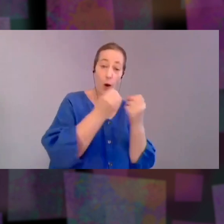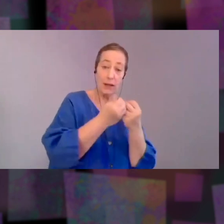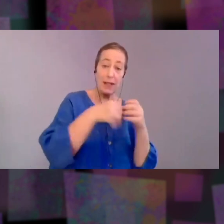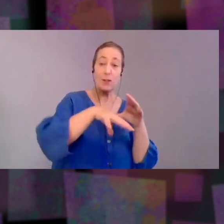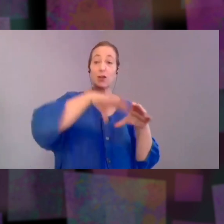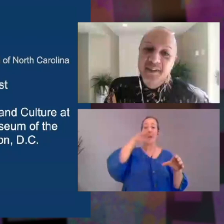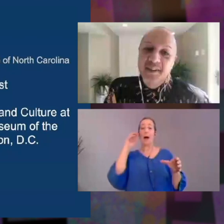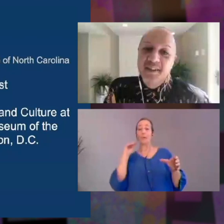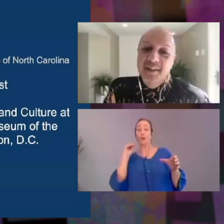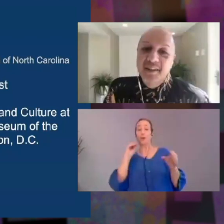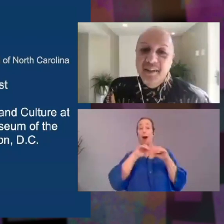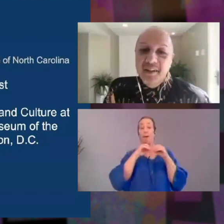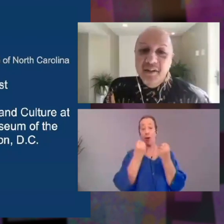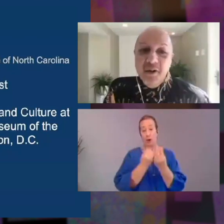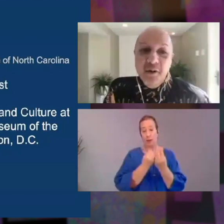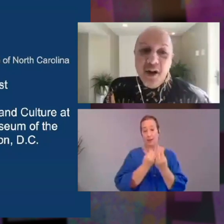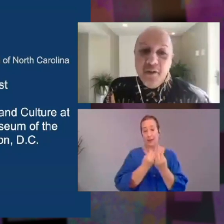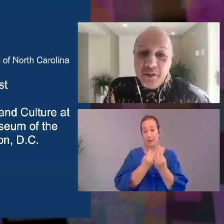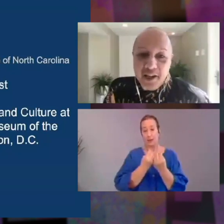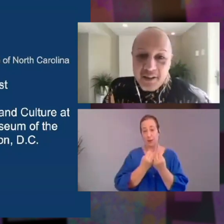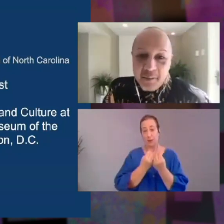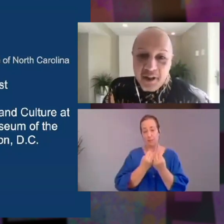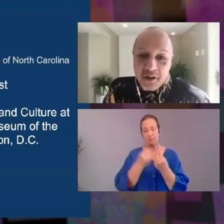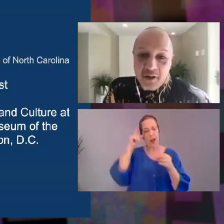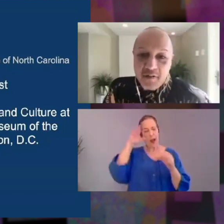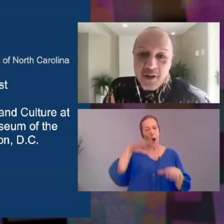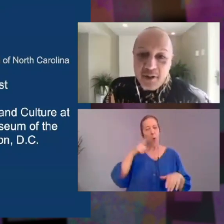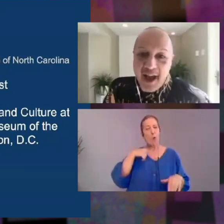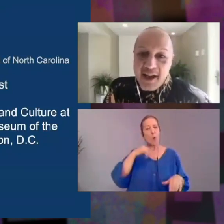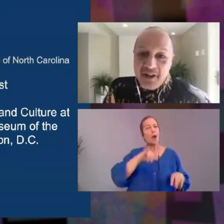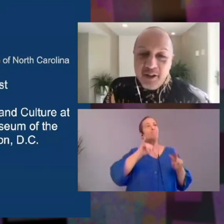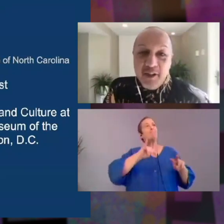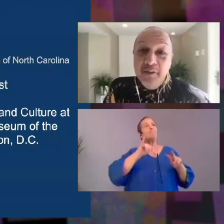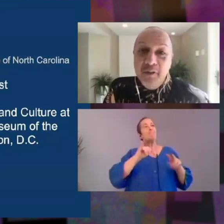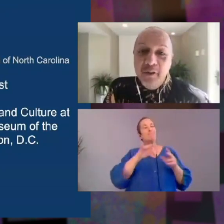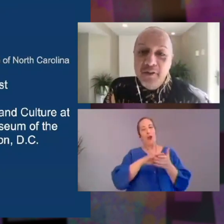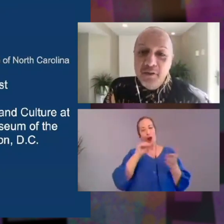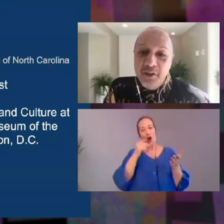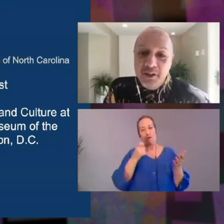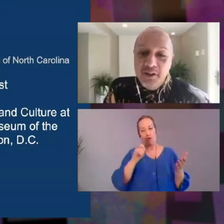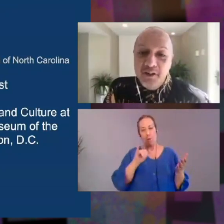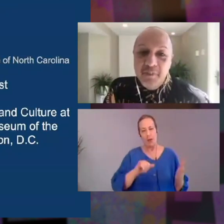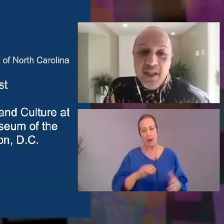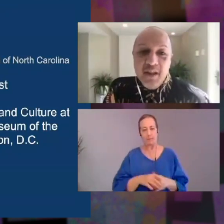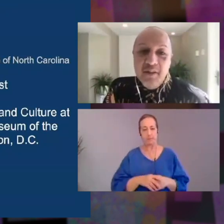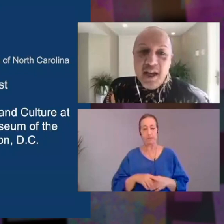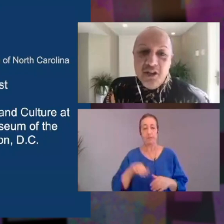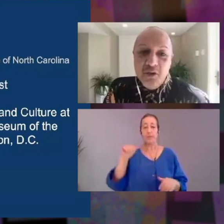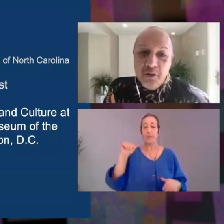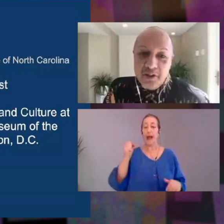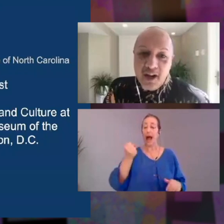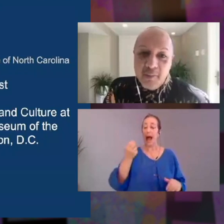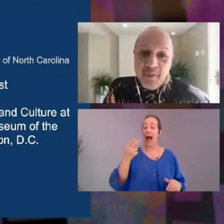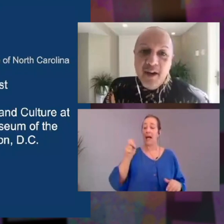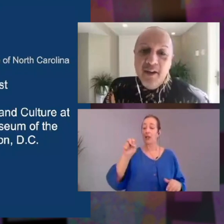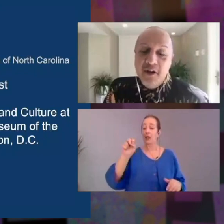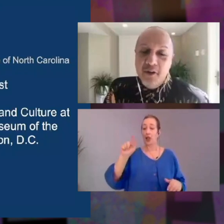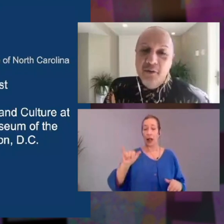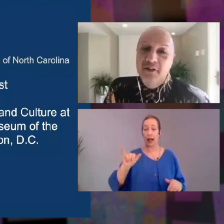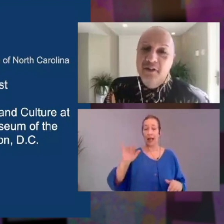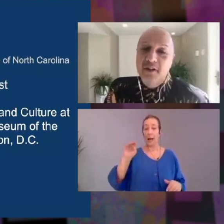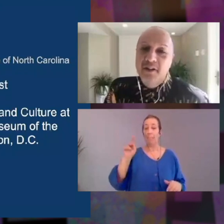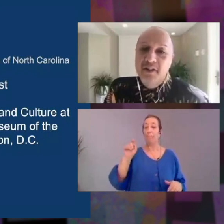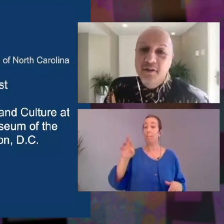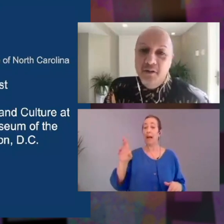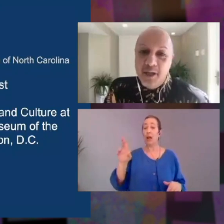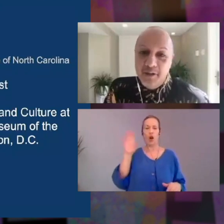work. Though I've only had the pleasure of knowing Ashley Minner for a few years, in that short time, I